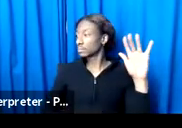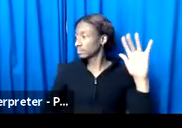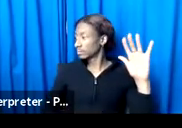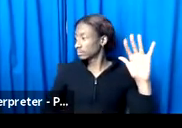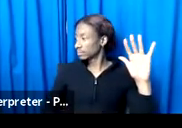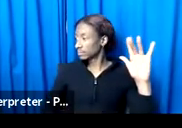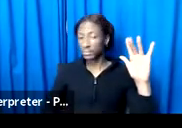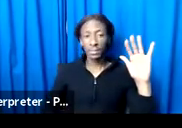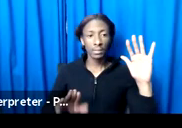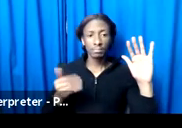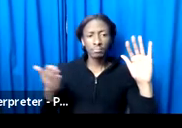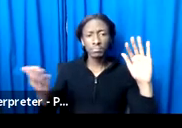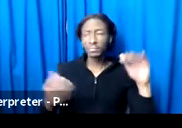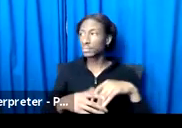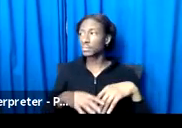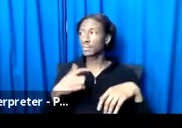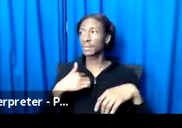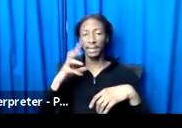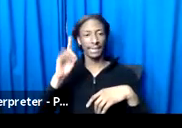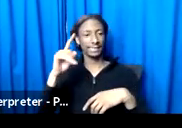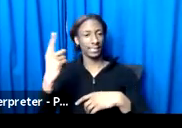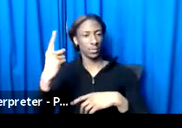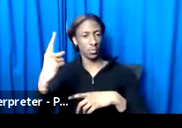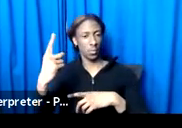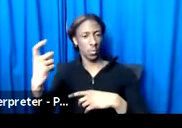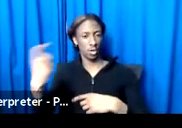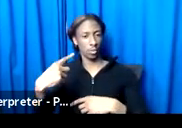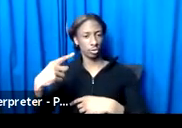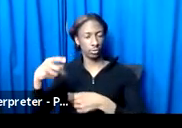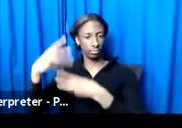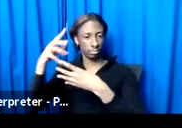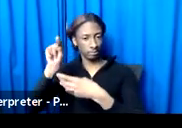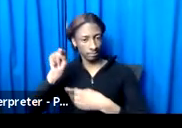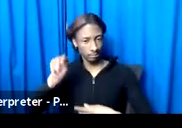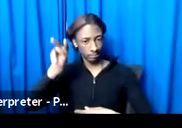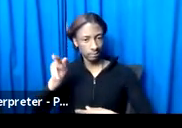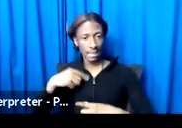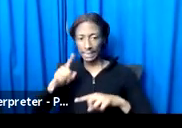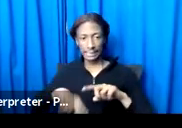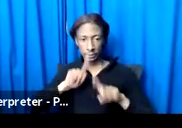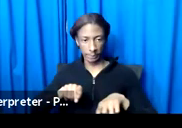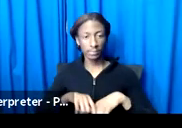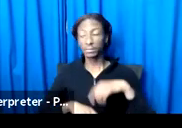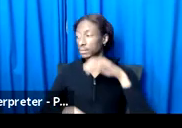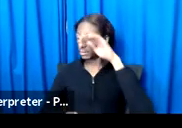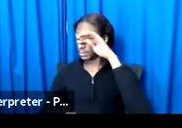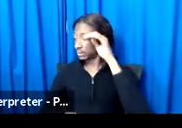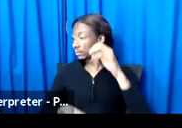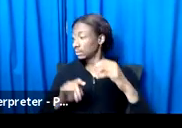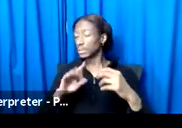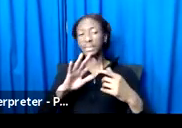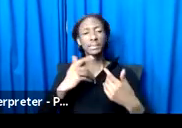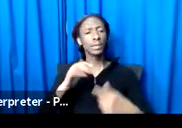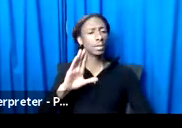I'm sorry. Go ahead. I did just catch one question that came in that I can respond to. It's, will the CDC